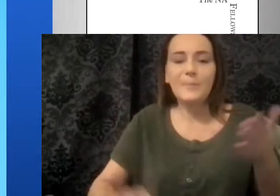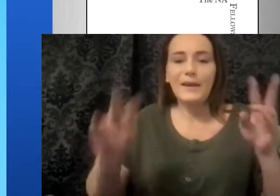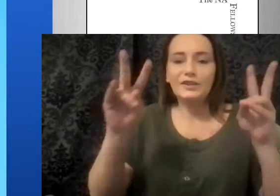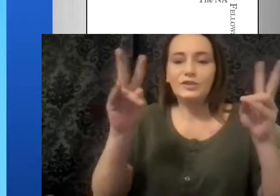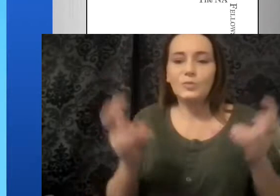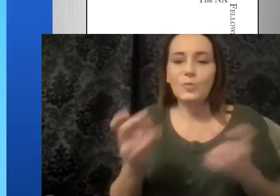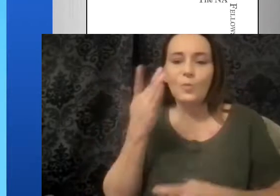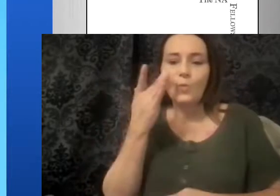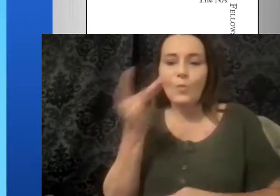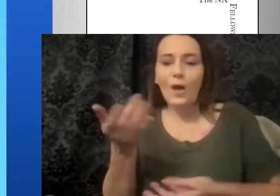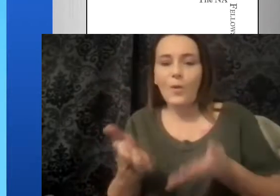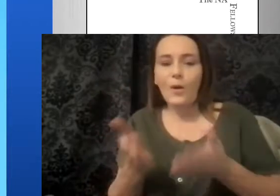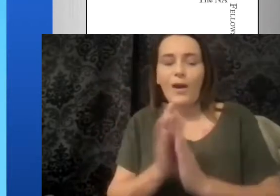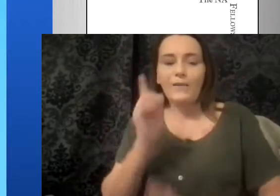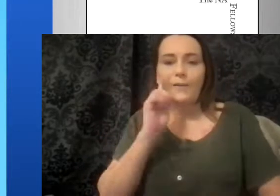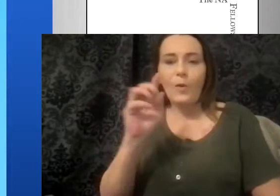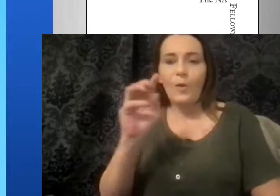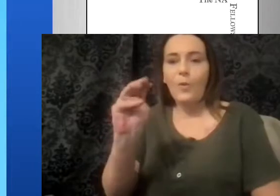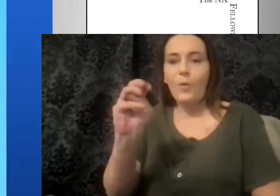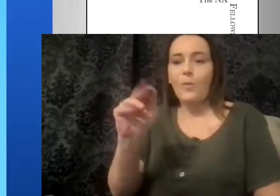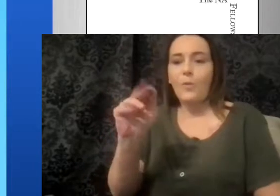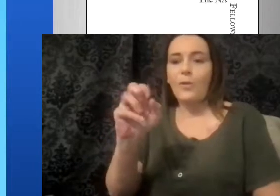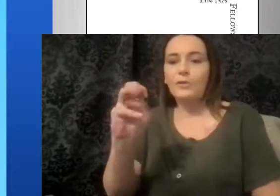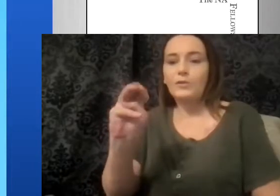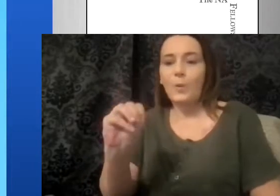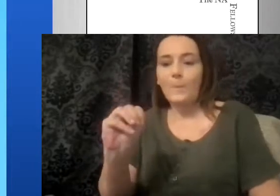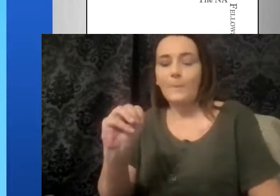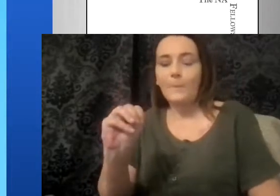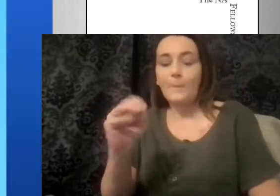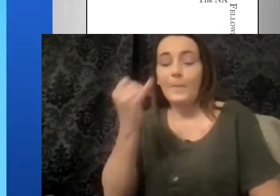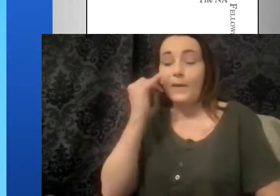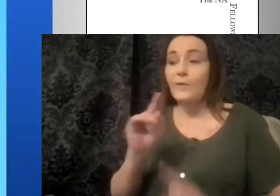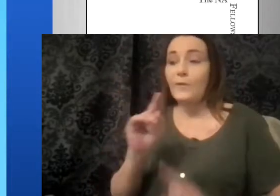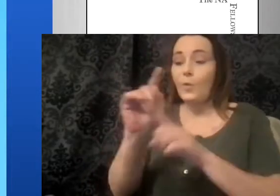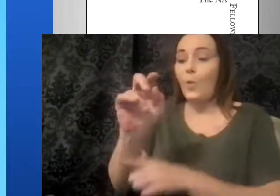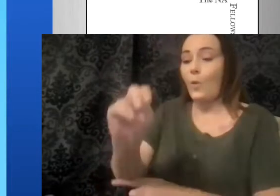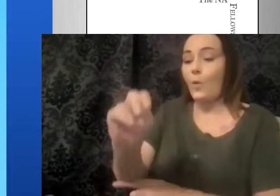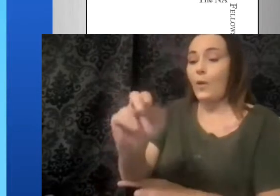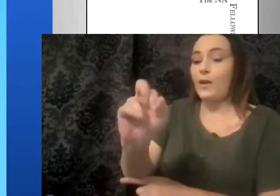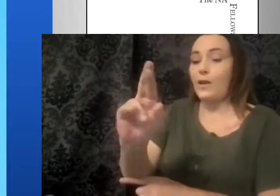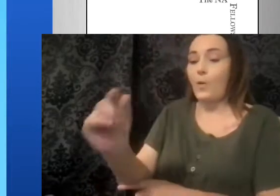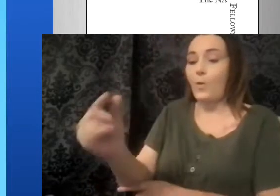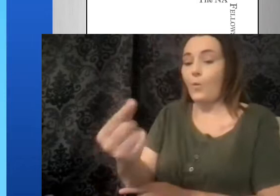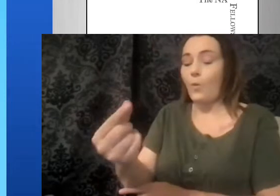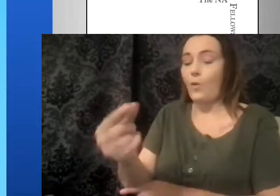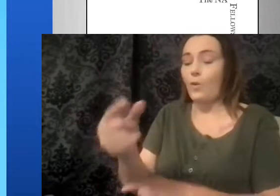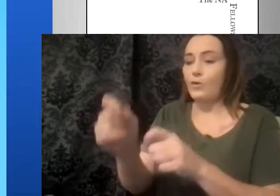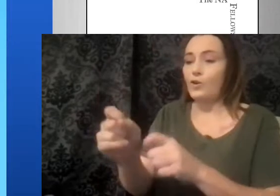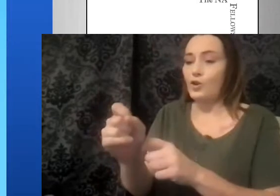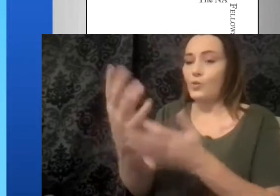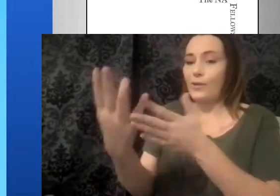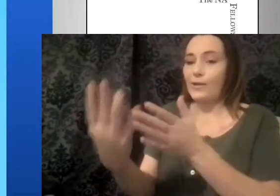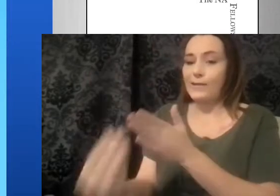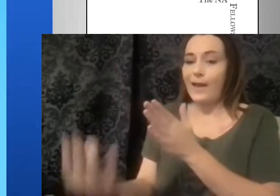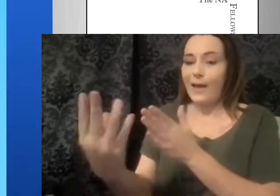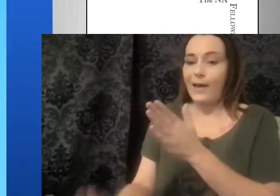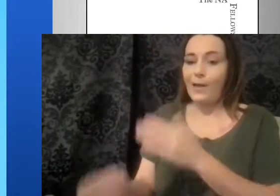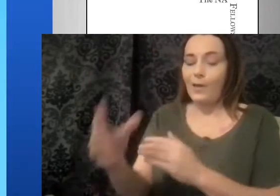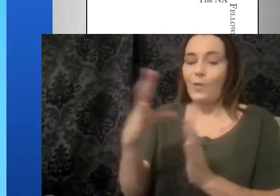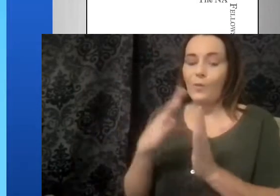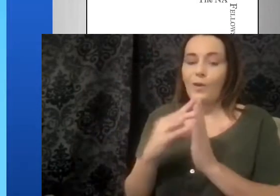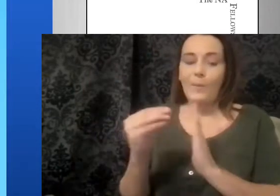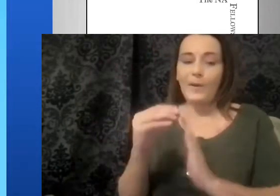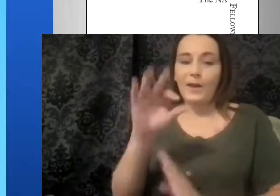for a moratorium. If you go to na.org, you can download a copy of the